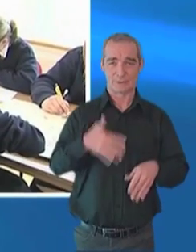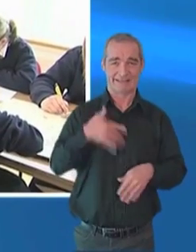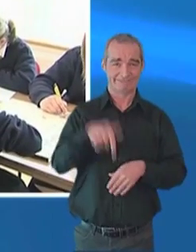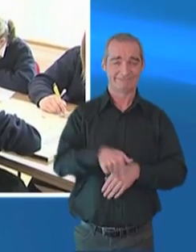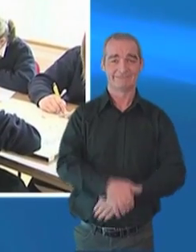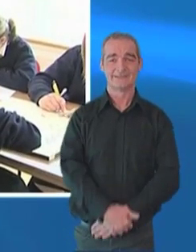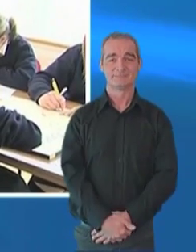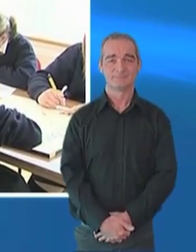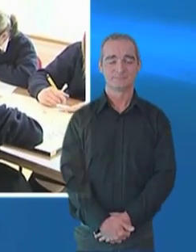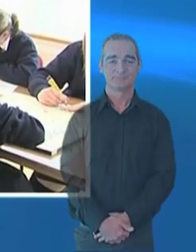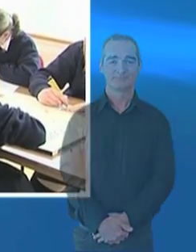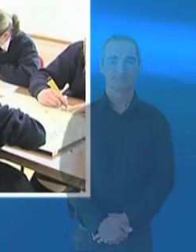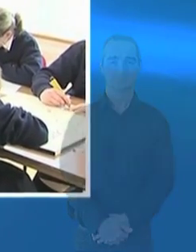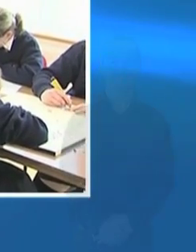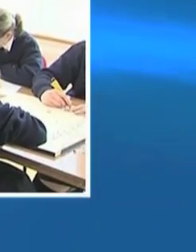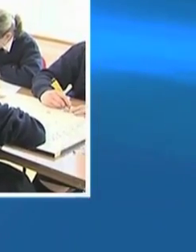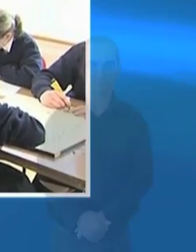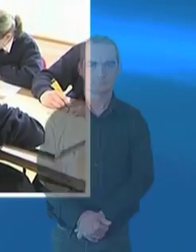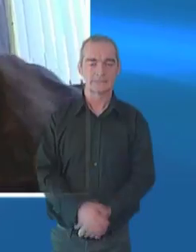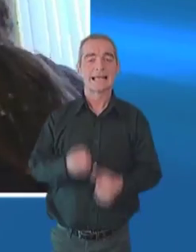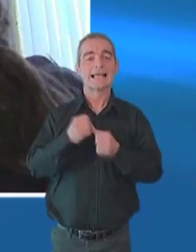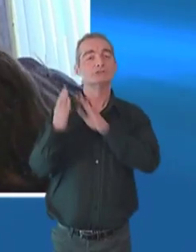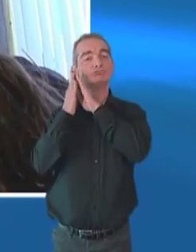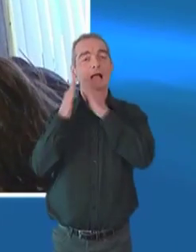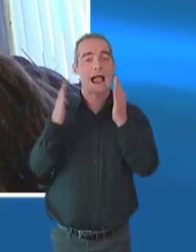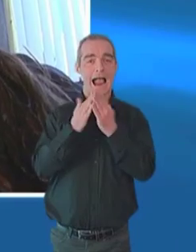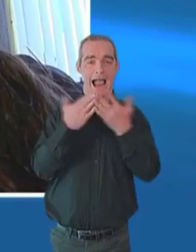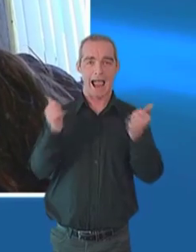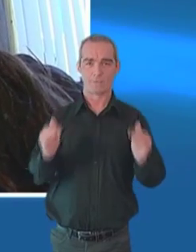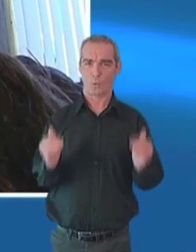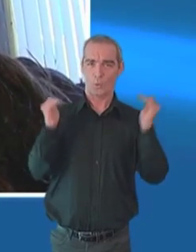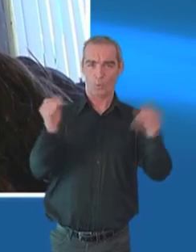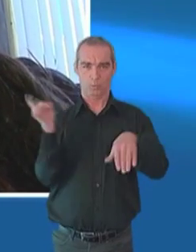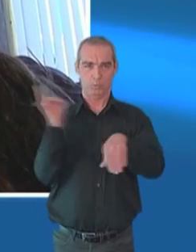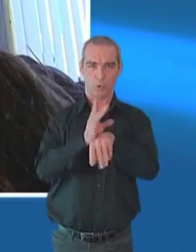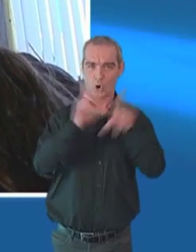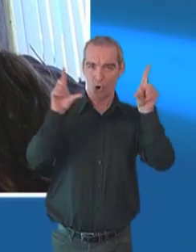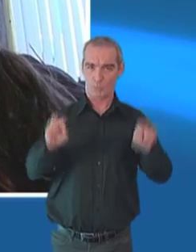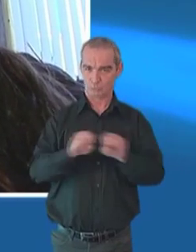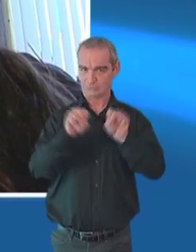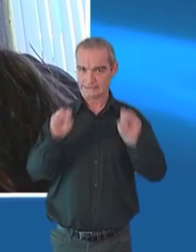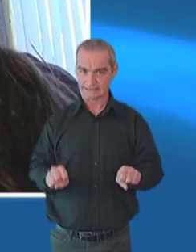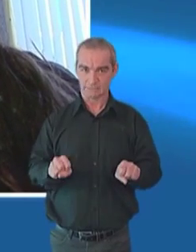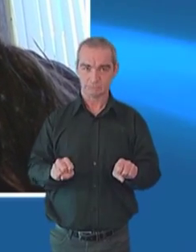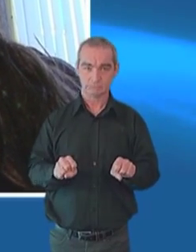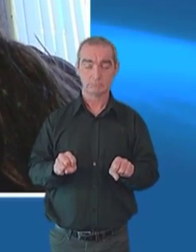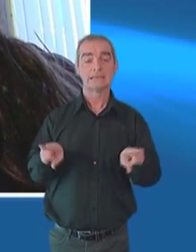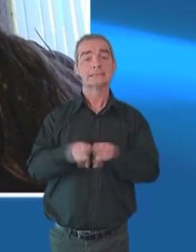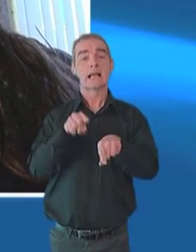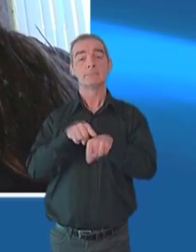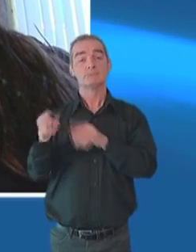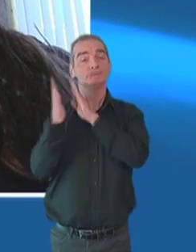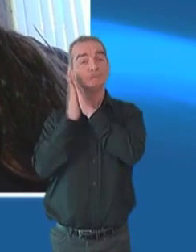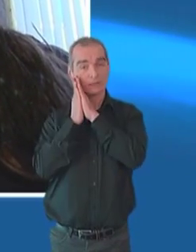friendly. It's a nice place to be, it is. Each residence is equipped with the latest communication and information